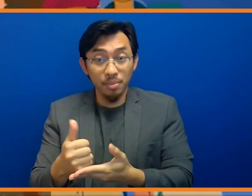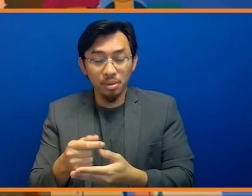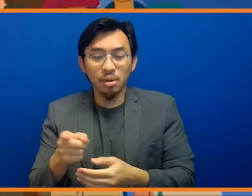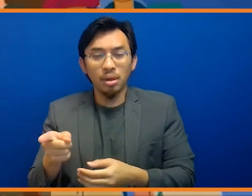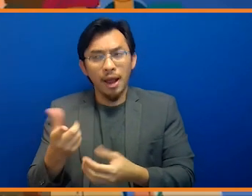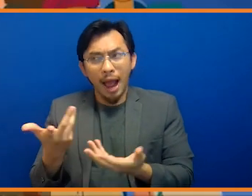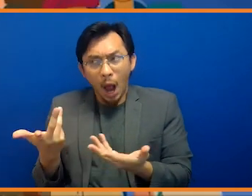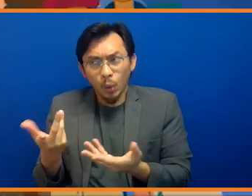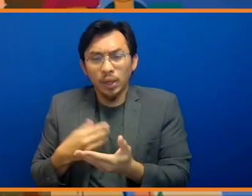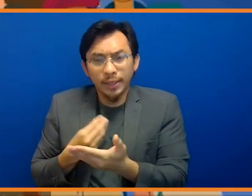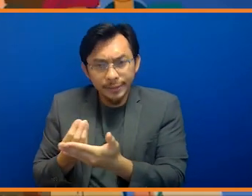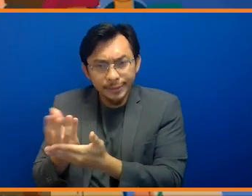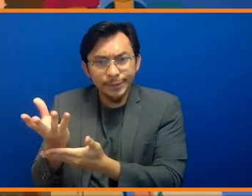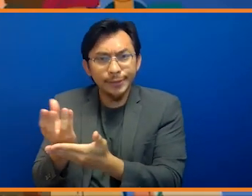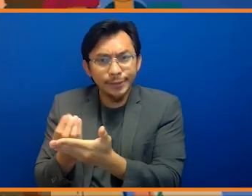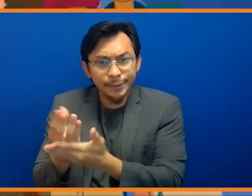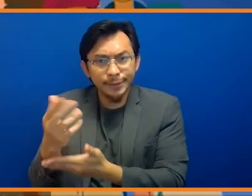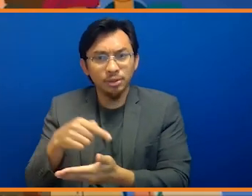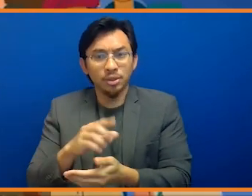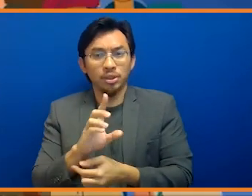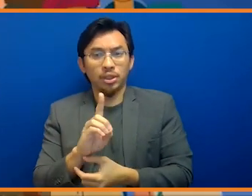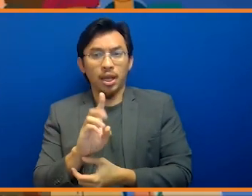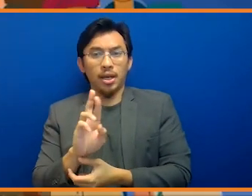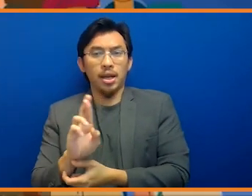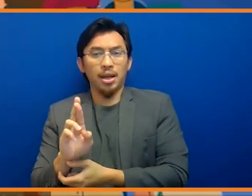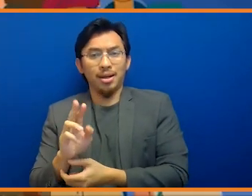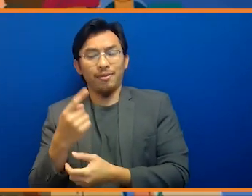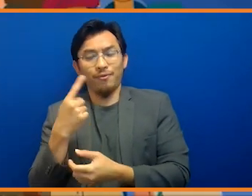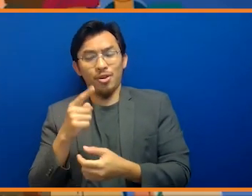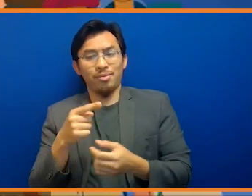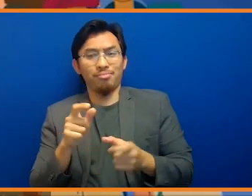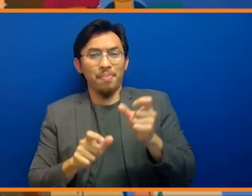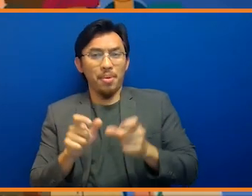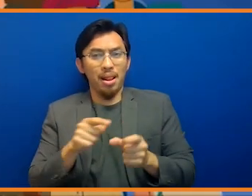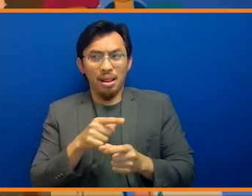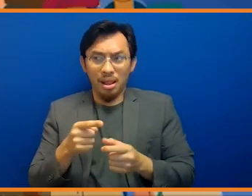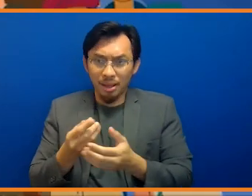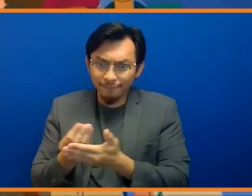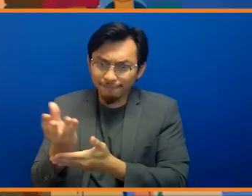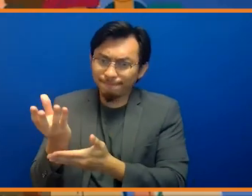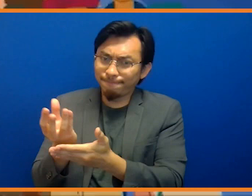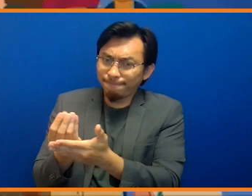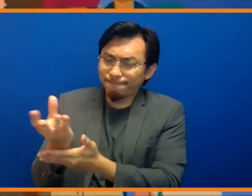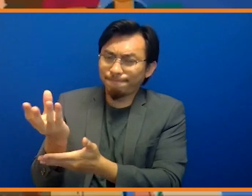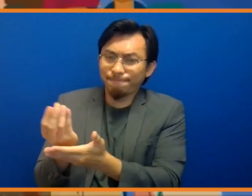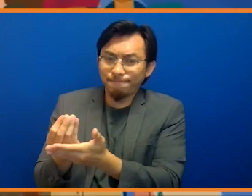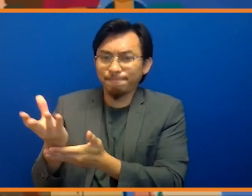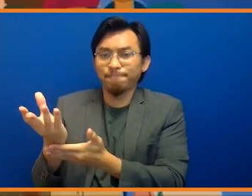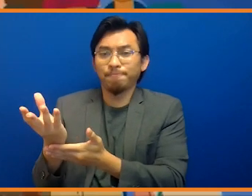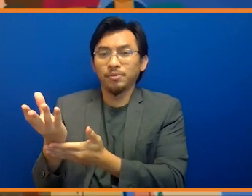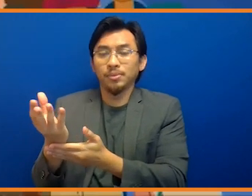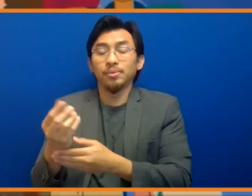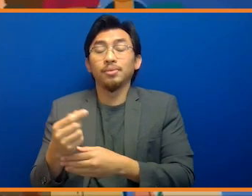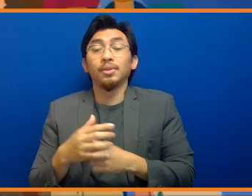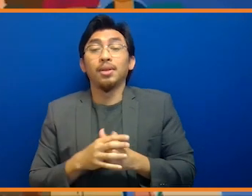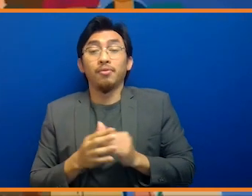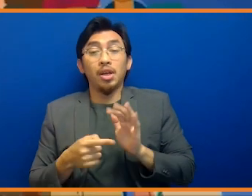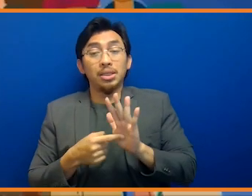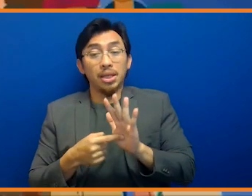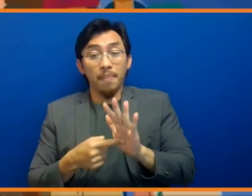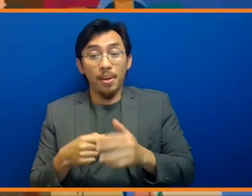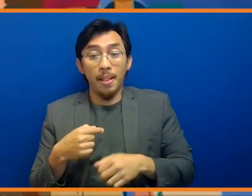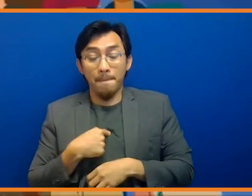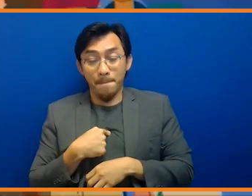send this message of disaster risk reduction to the people. For example, in this picture, I take this